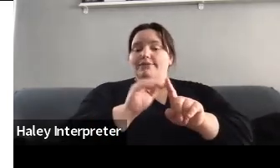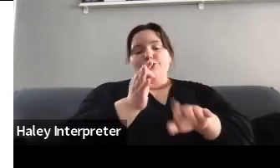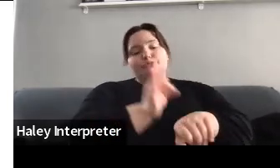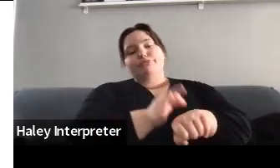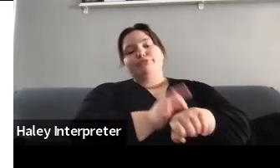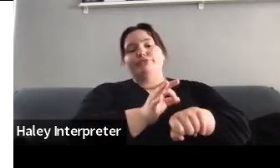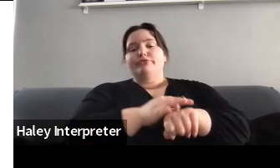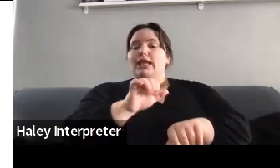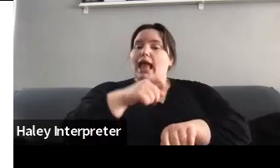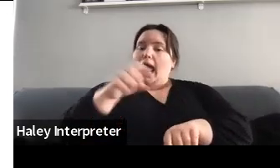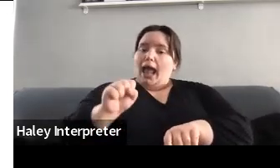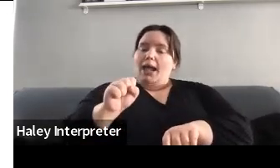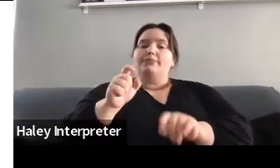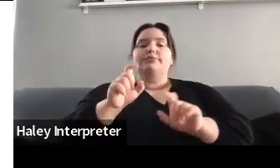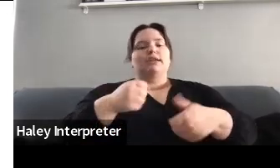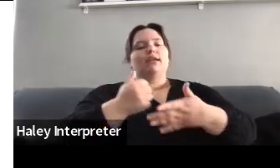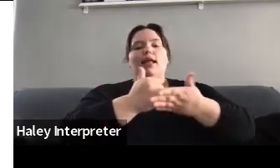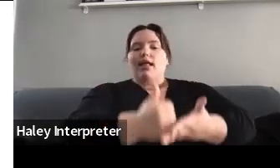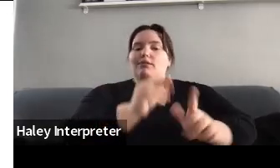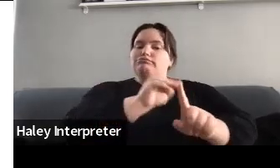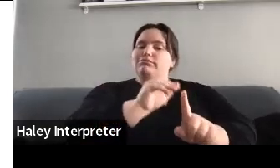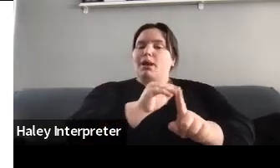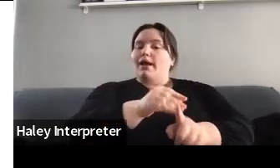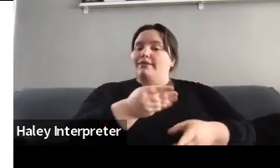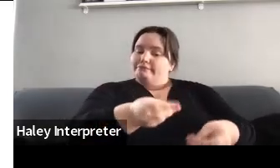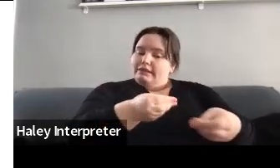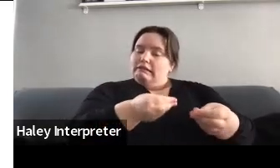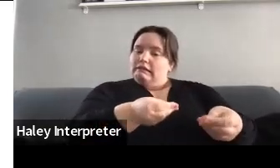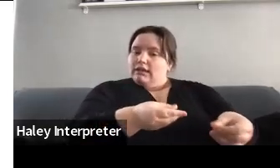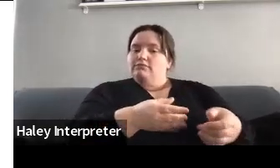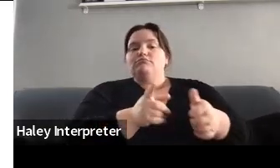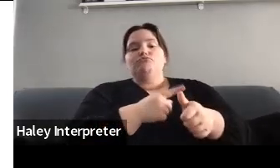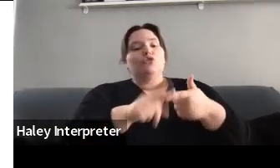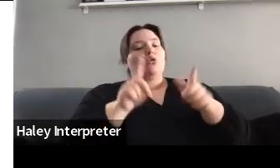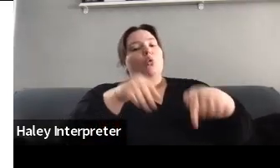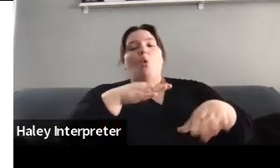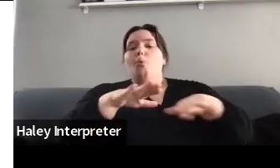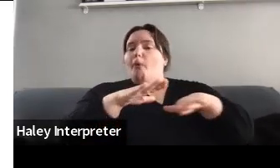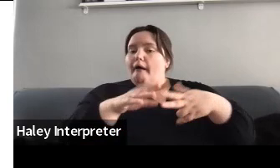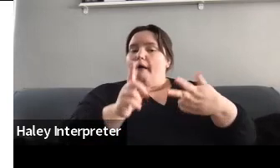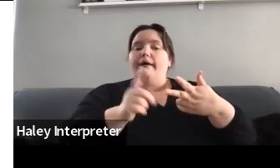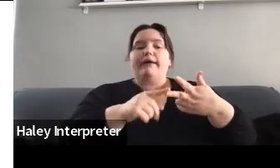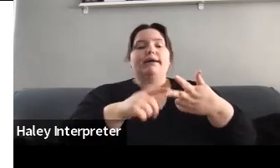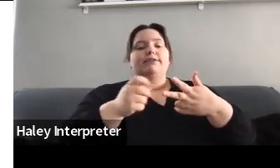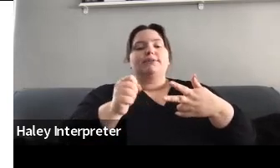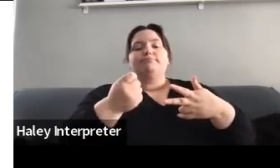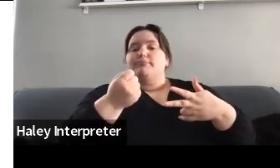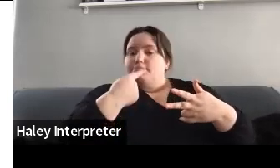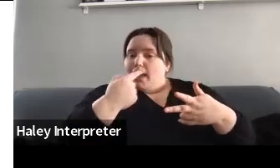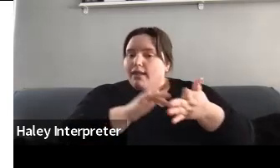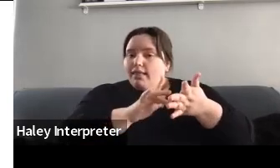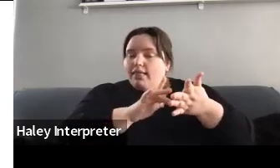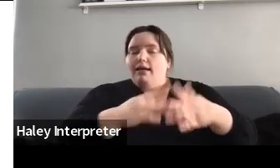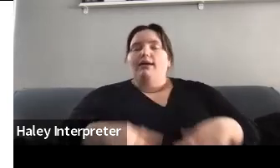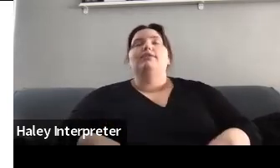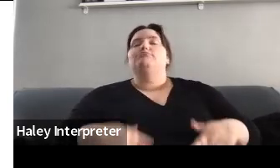an alert to feed your pet, go for a walk, um, administer medication, etc. And we're going to talk a little bit